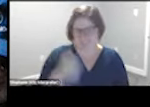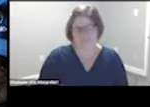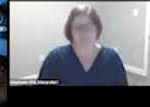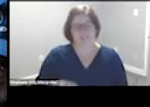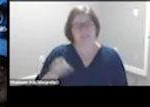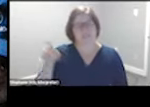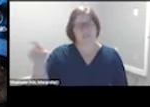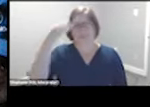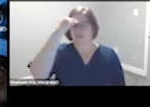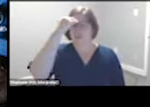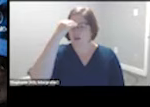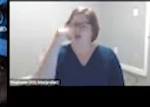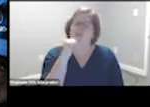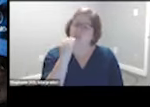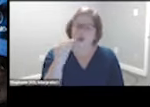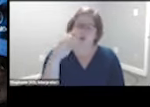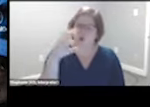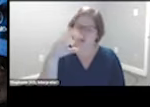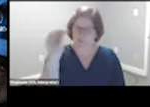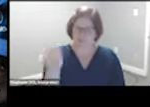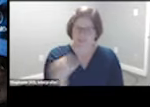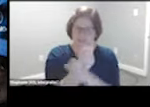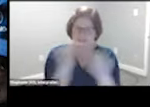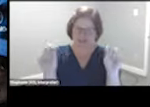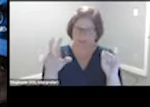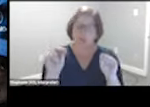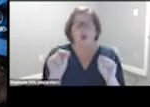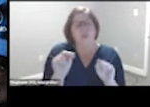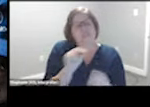not 100% safe. It's safe, of course,